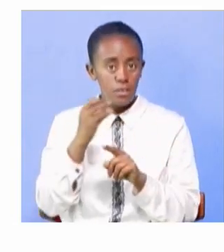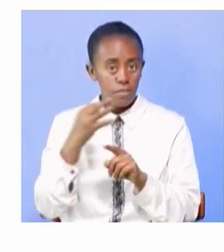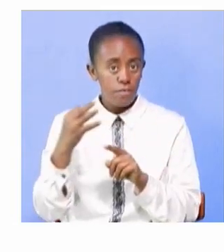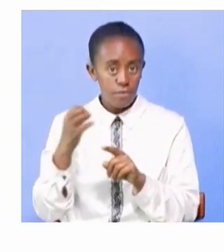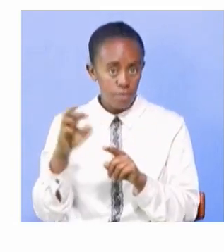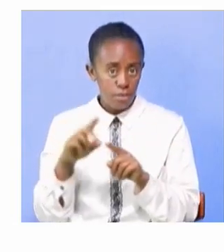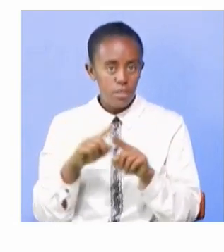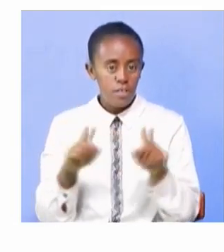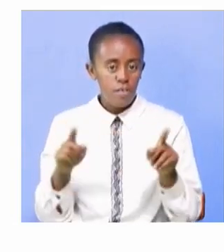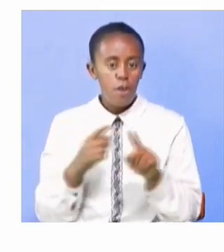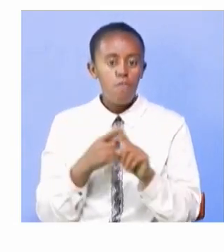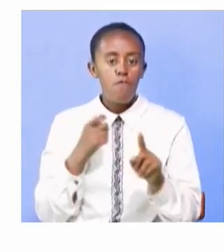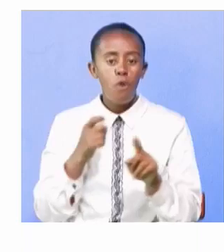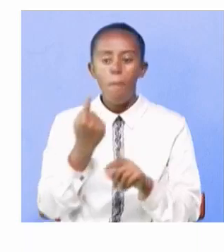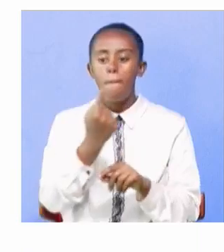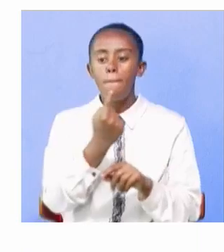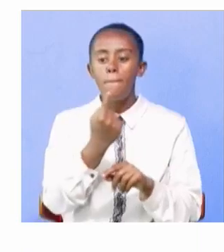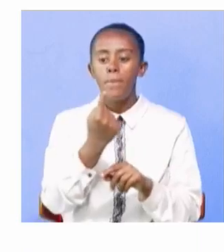from each other.